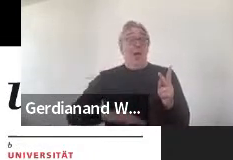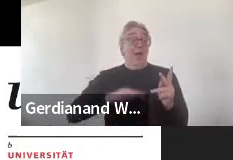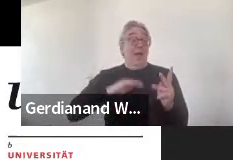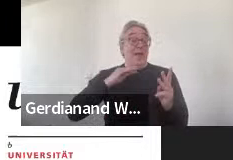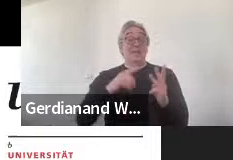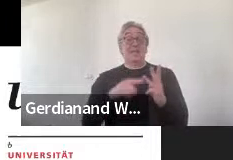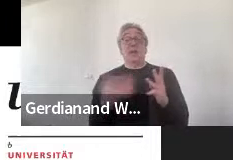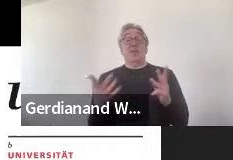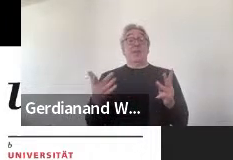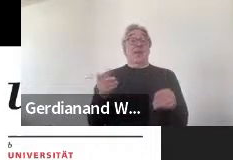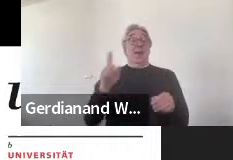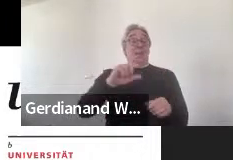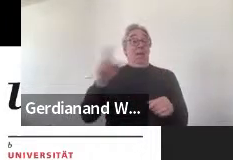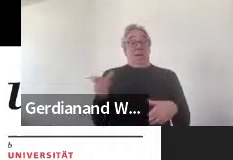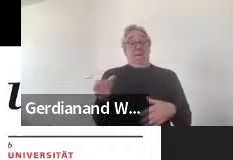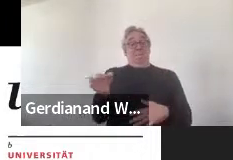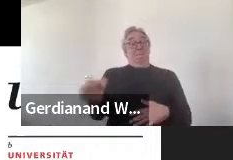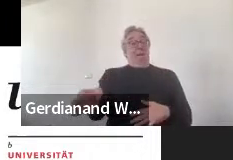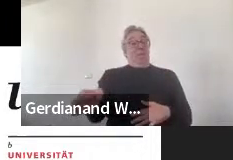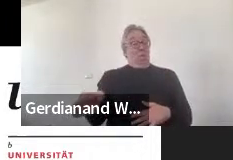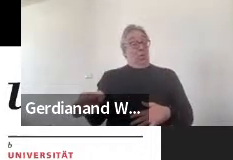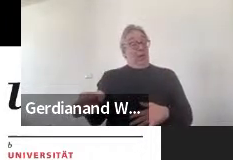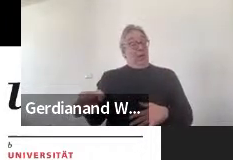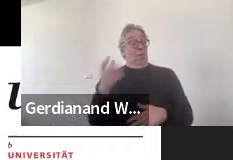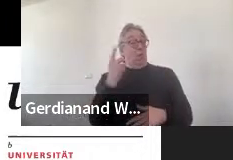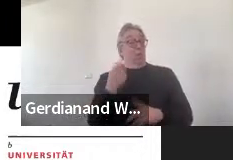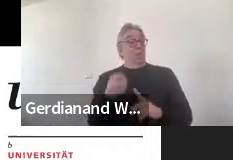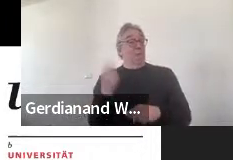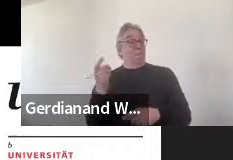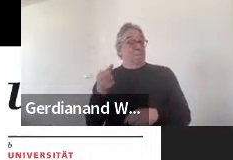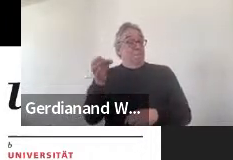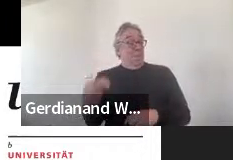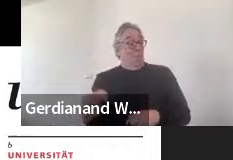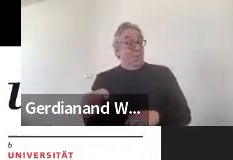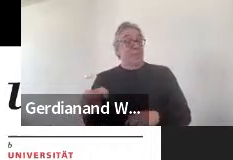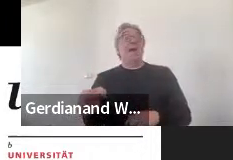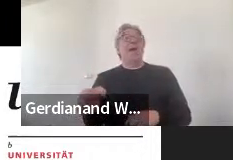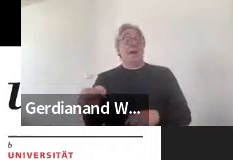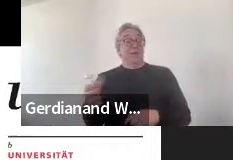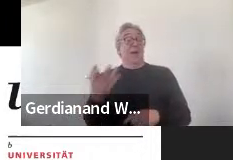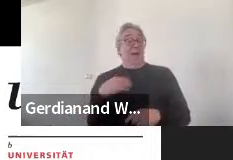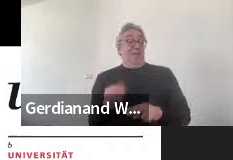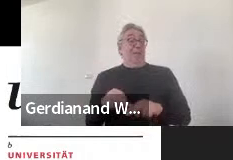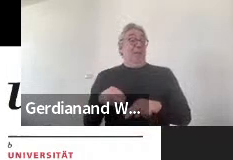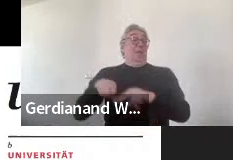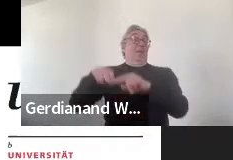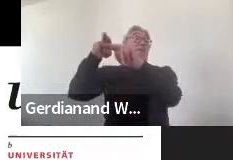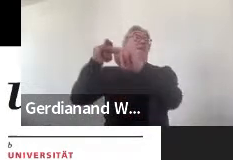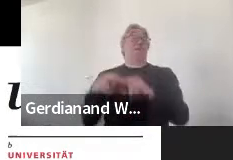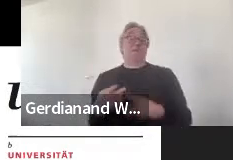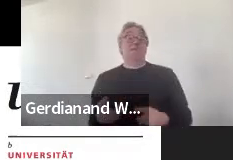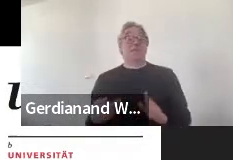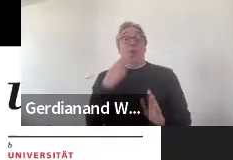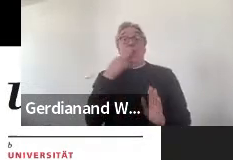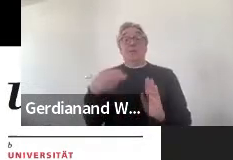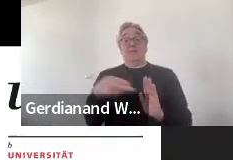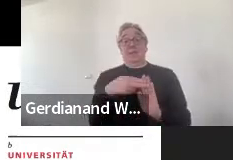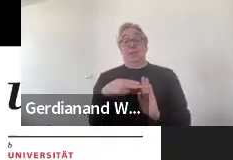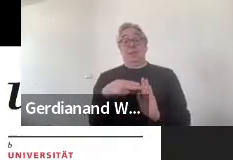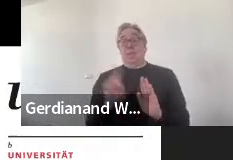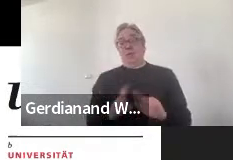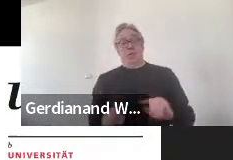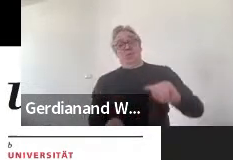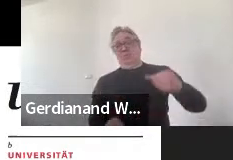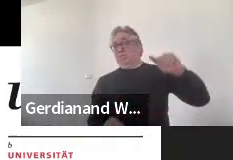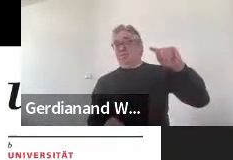a minority community. They also affect actually the stigmatization, but the disability itself is the